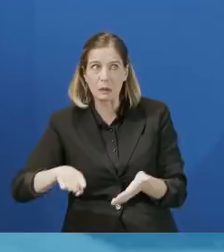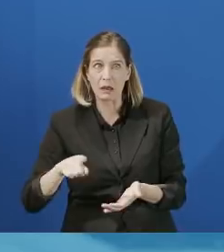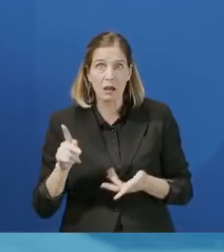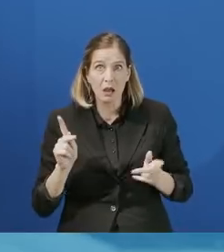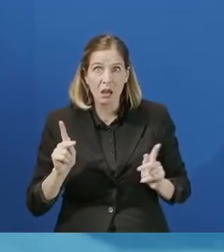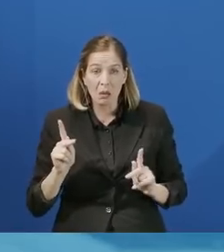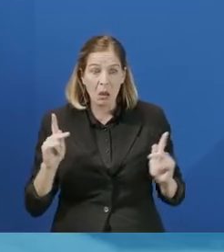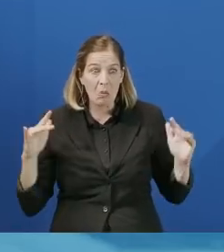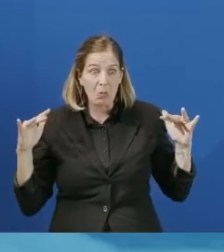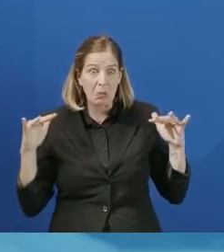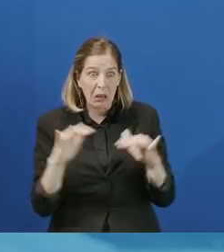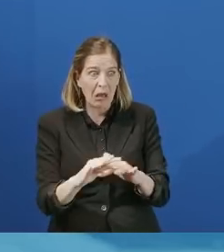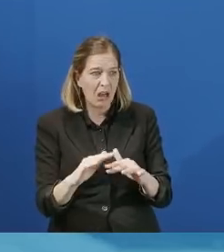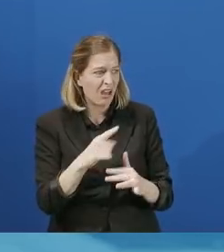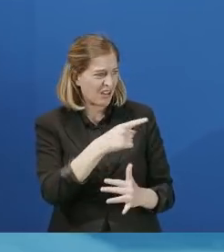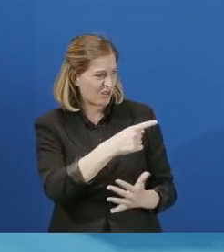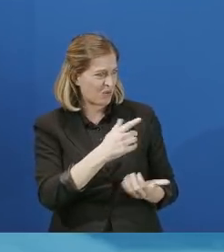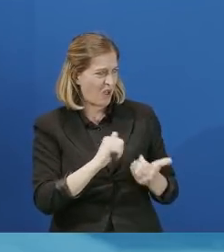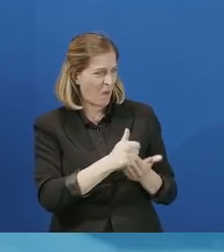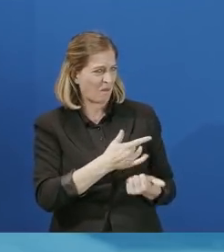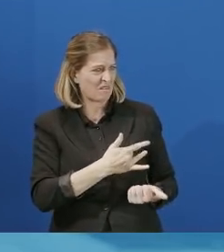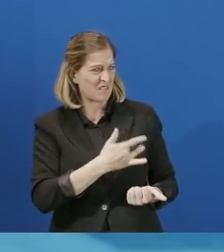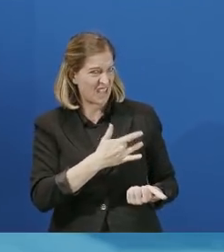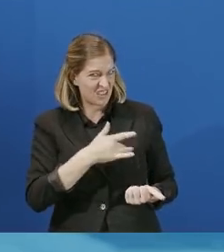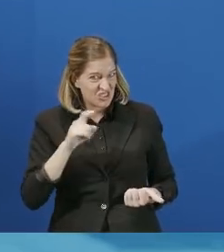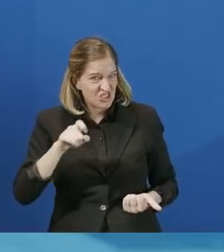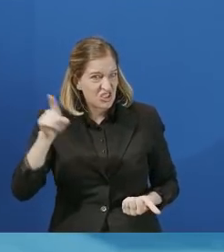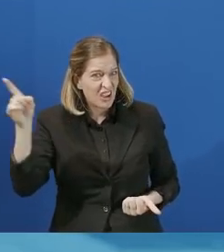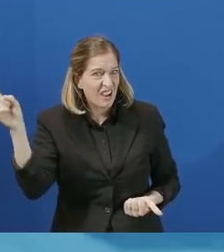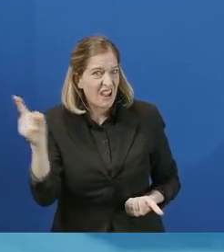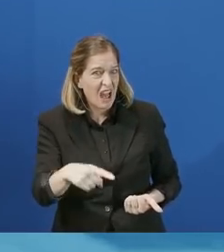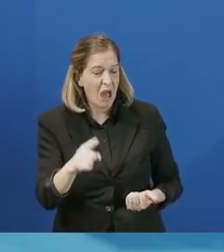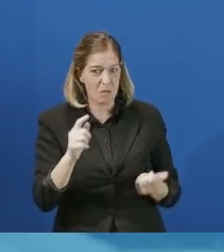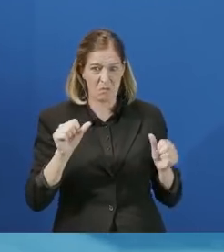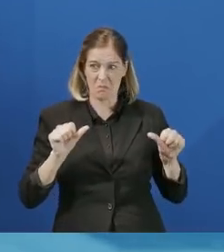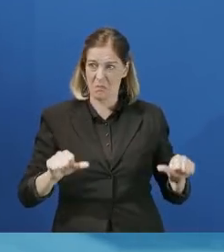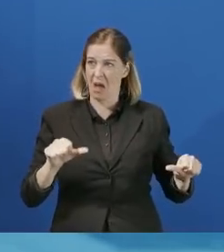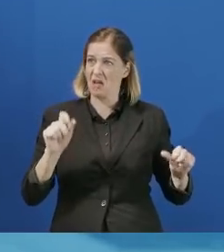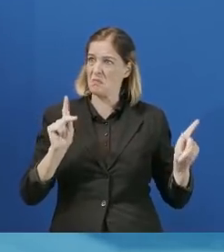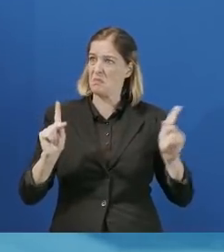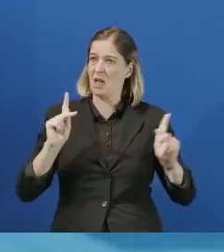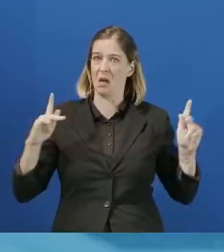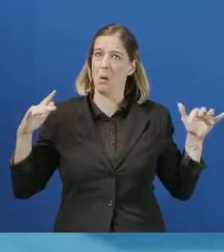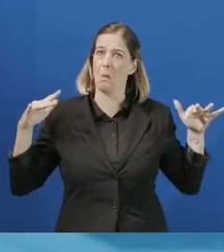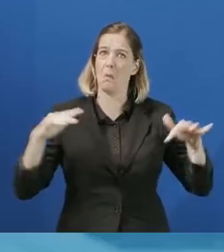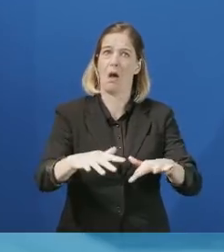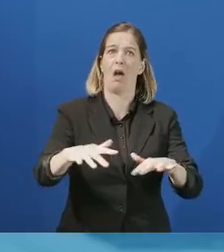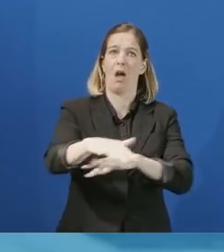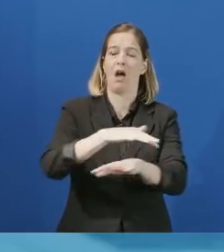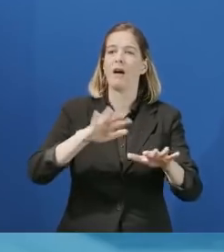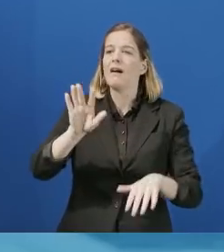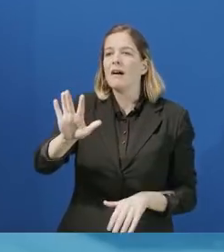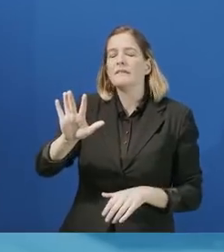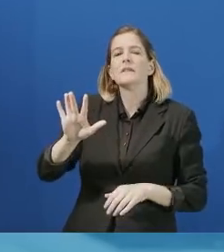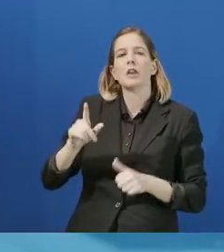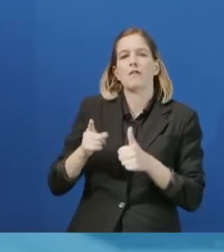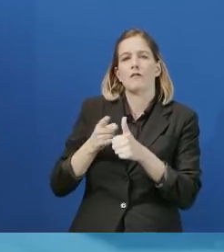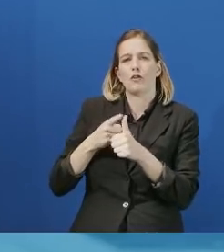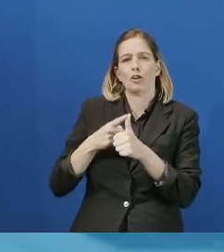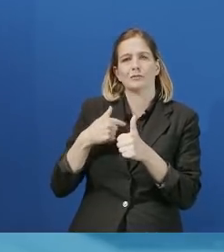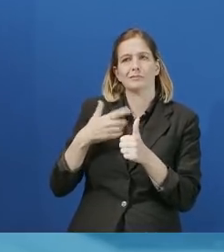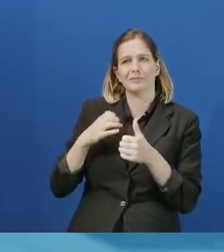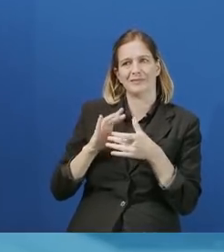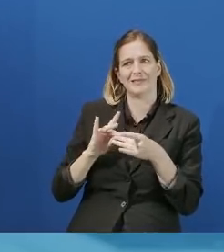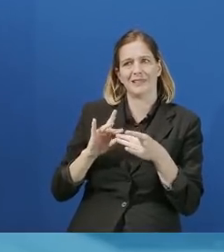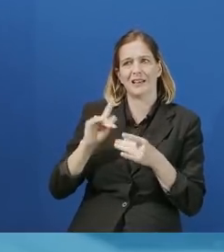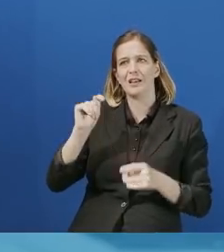should he be coming? Well, first of all, I want to say the president's always welcome in Arizona. If